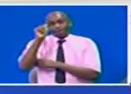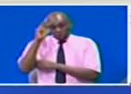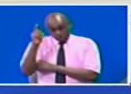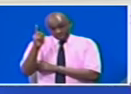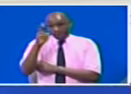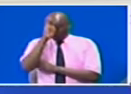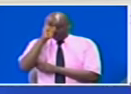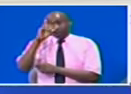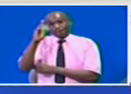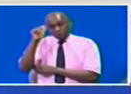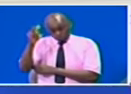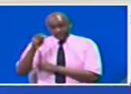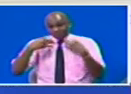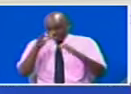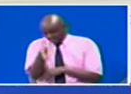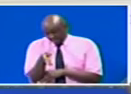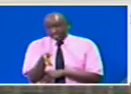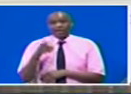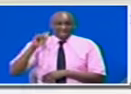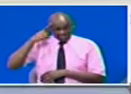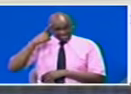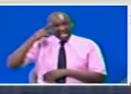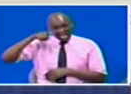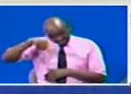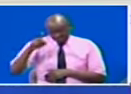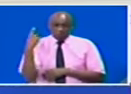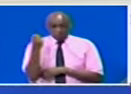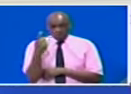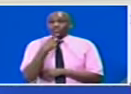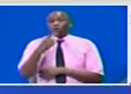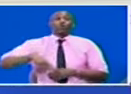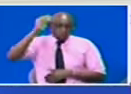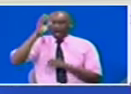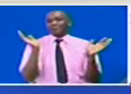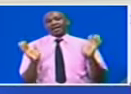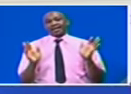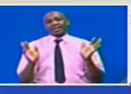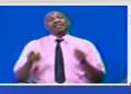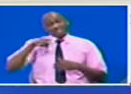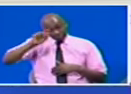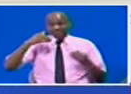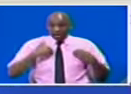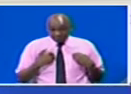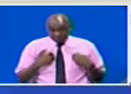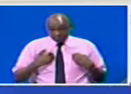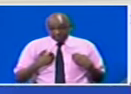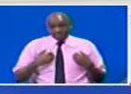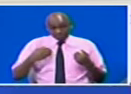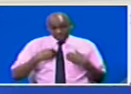bond, because I don't think she can only be told to go because they have a